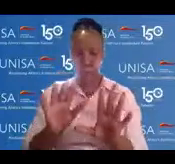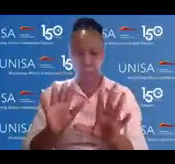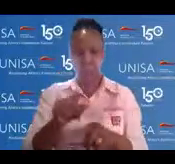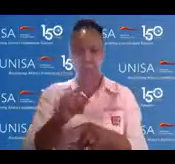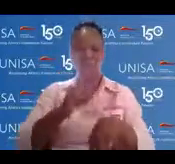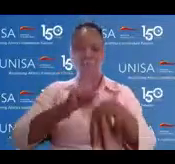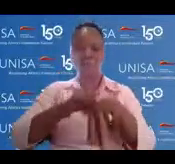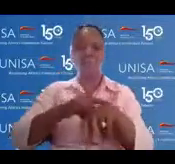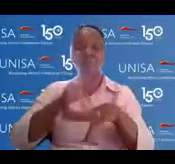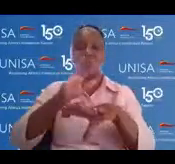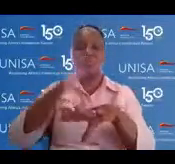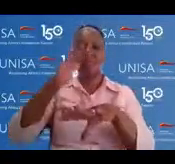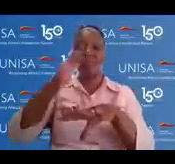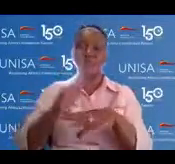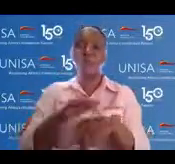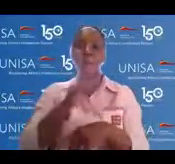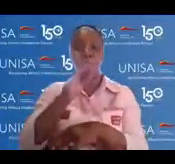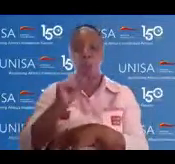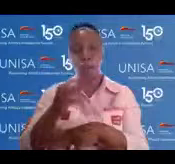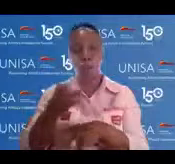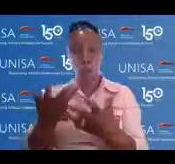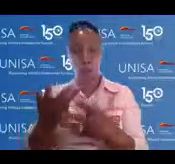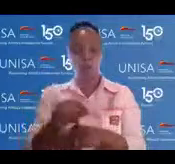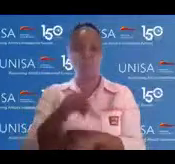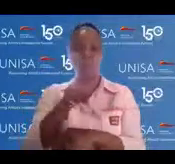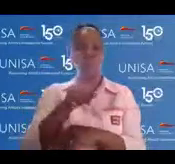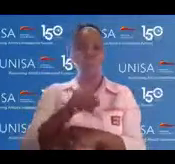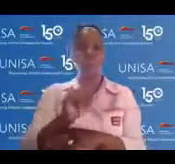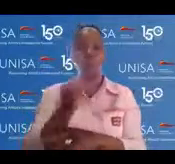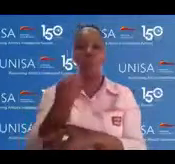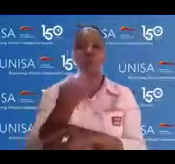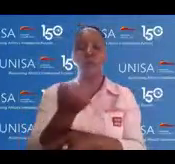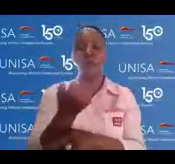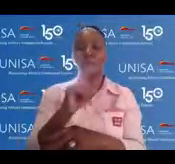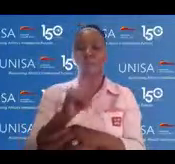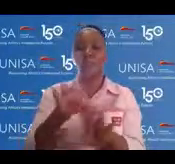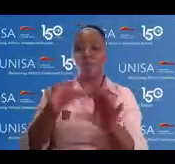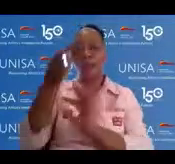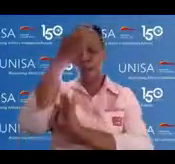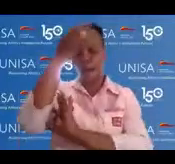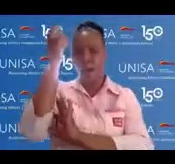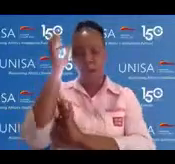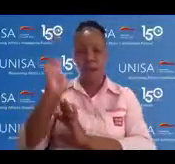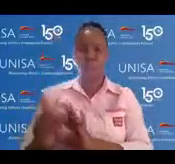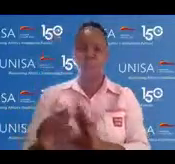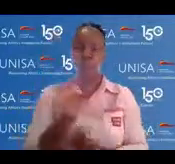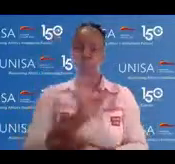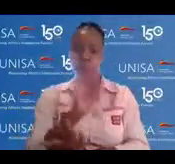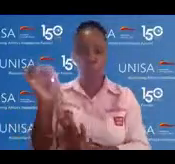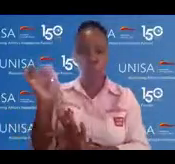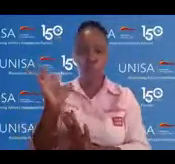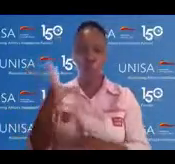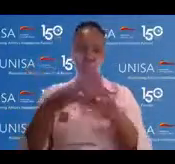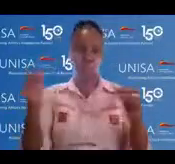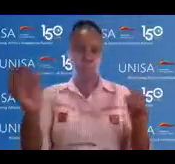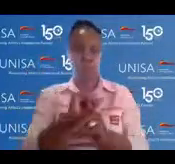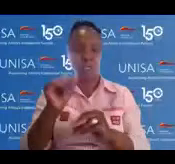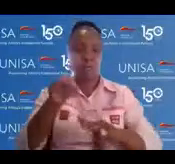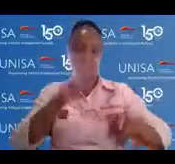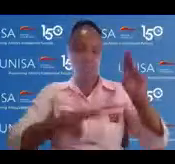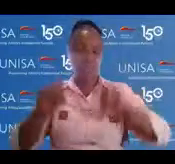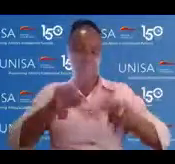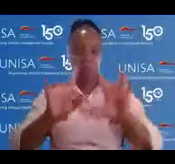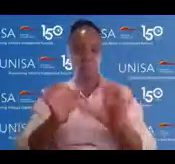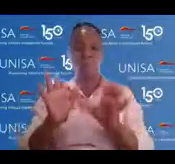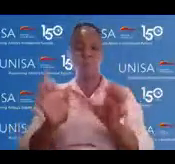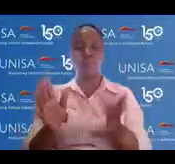In other words, you only have that 10 minutes once you have completed the invigilation. If you